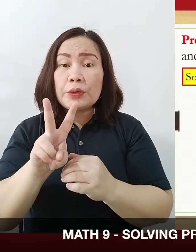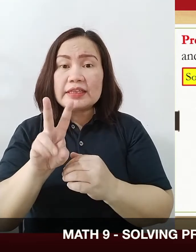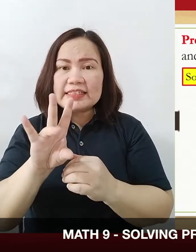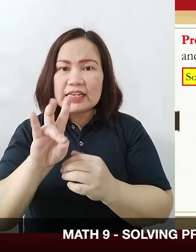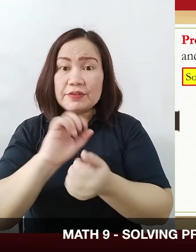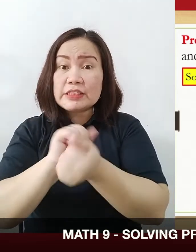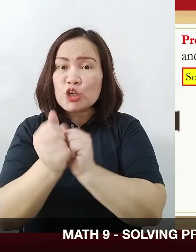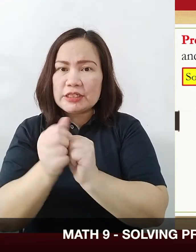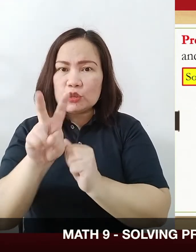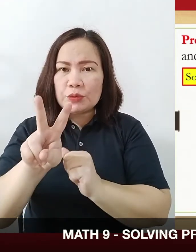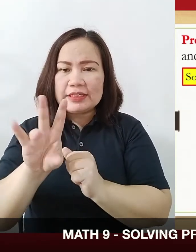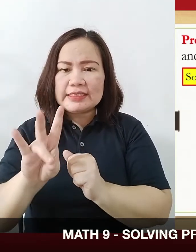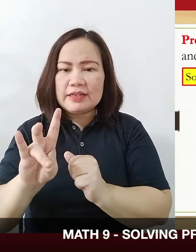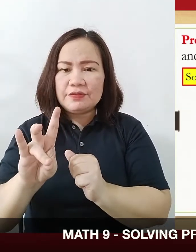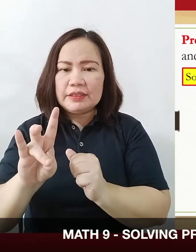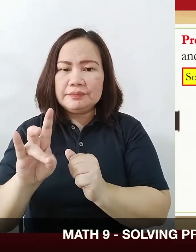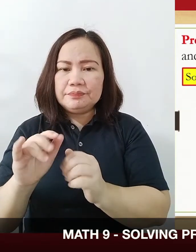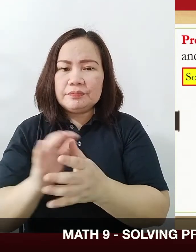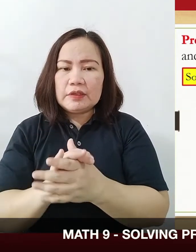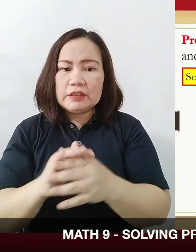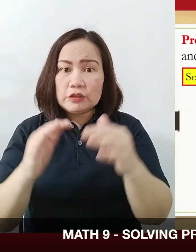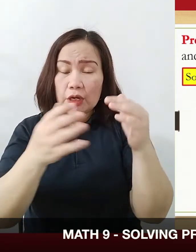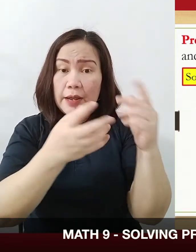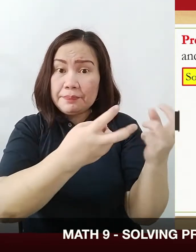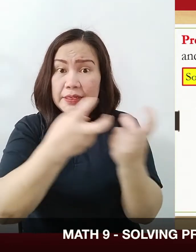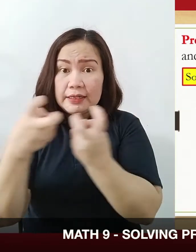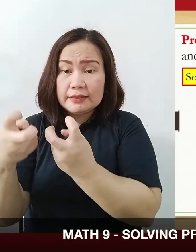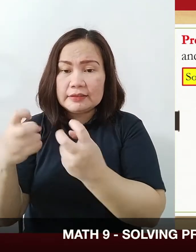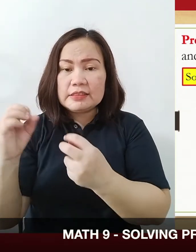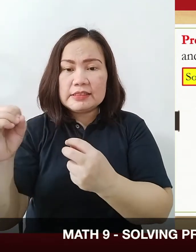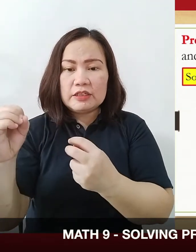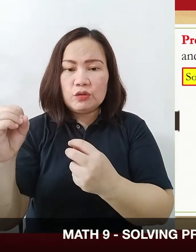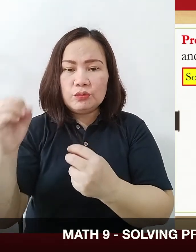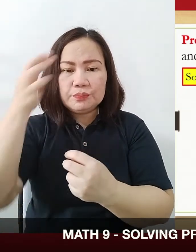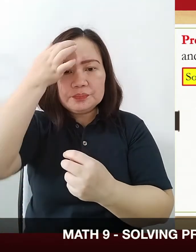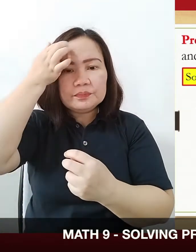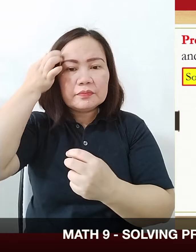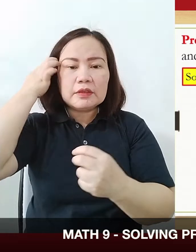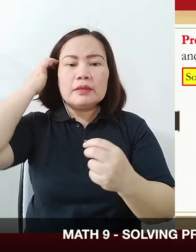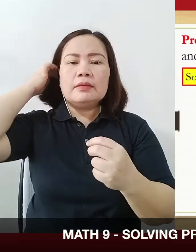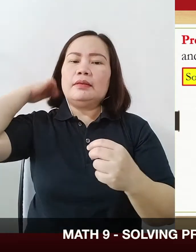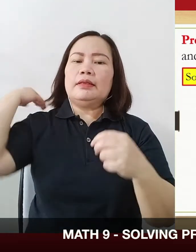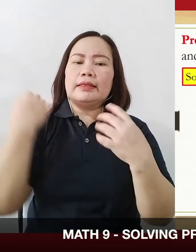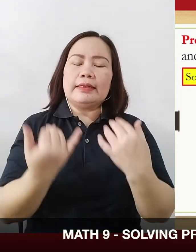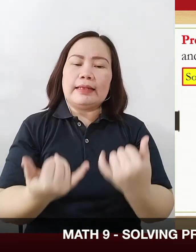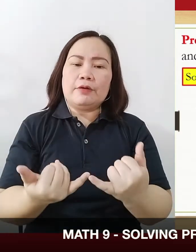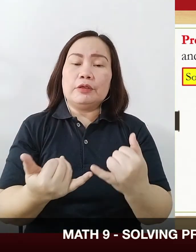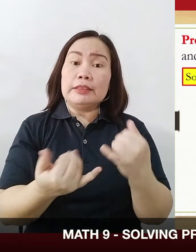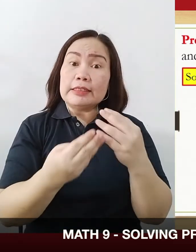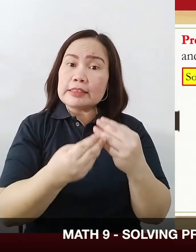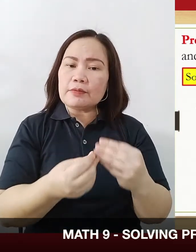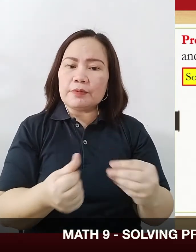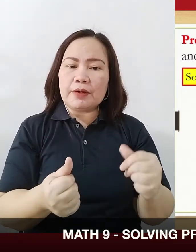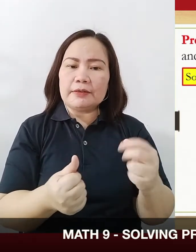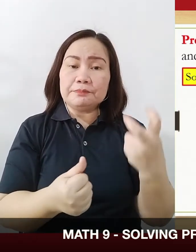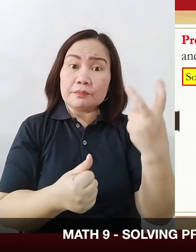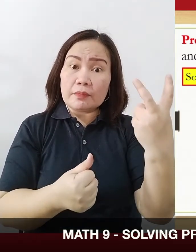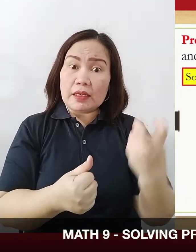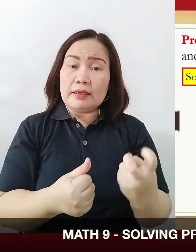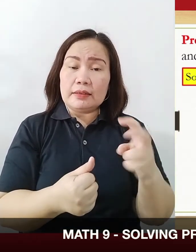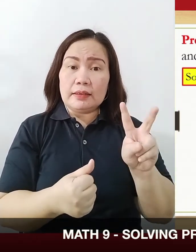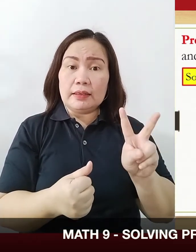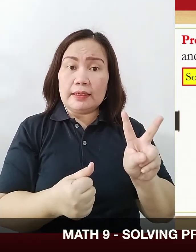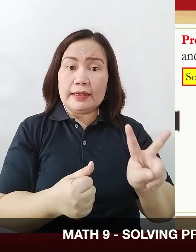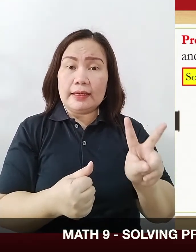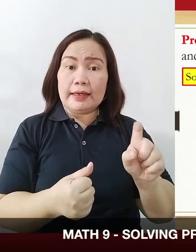to 27 is equal to 0. Now, so let us simplify. So, we will have x squared.